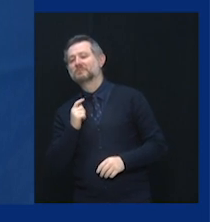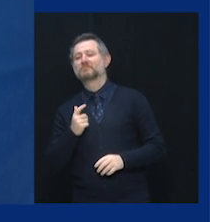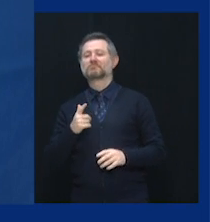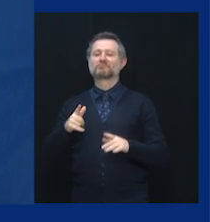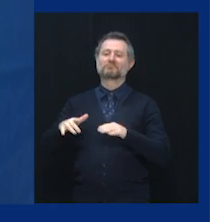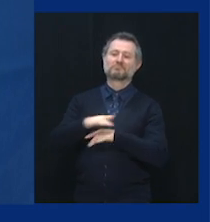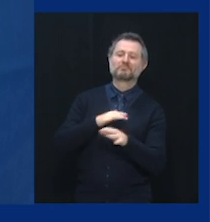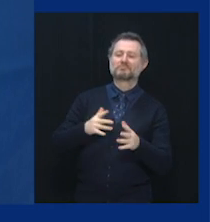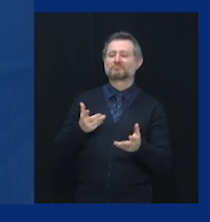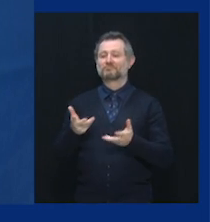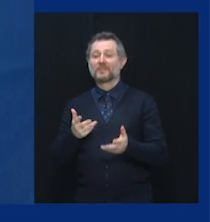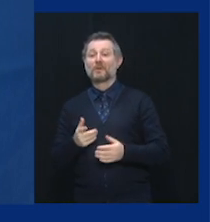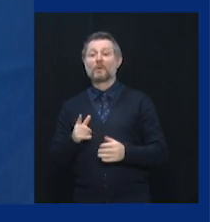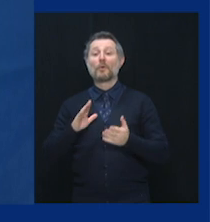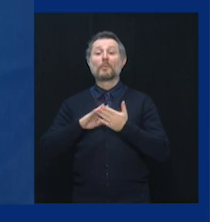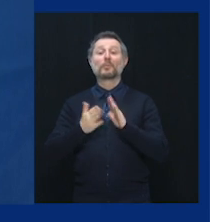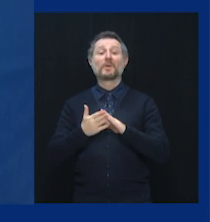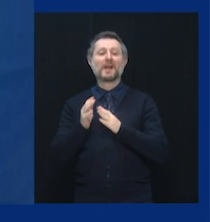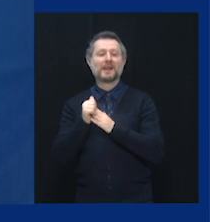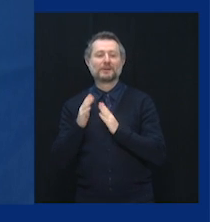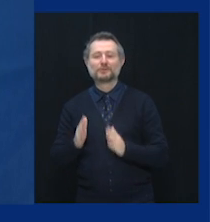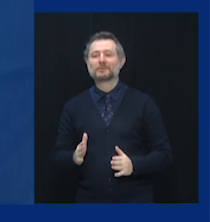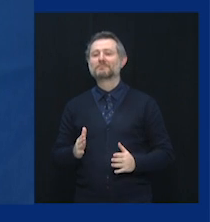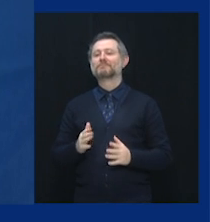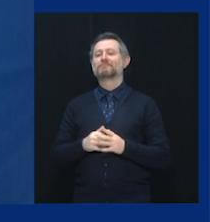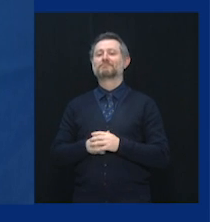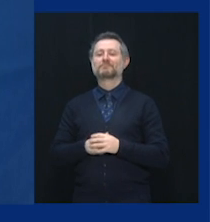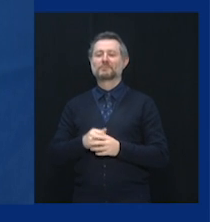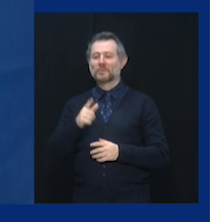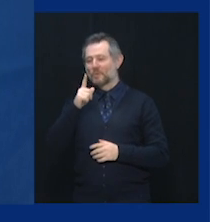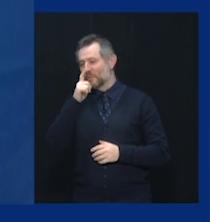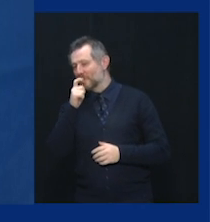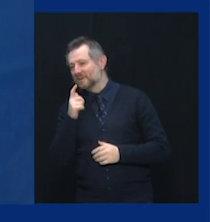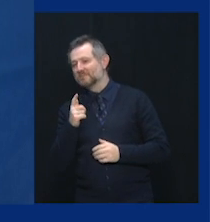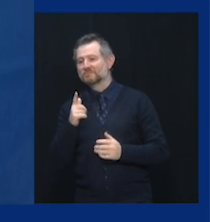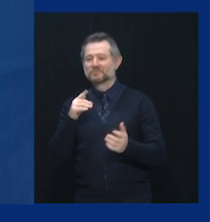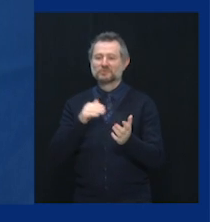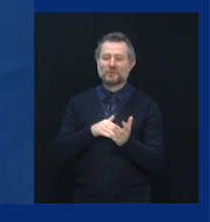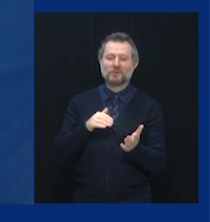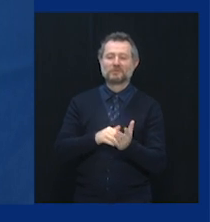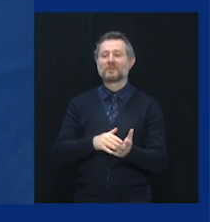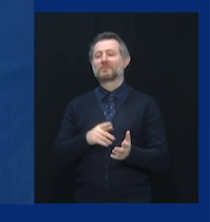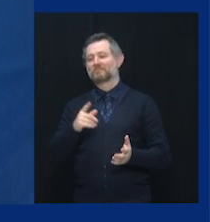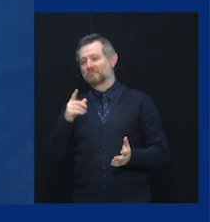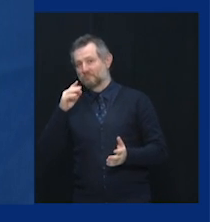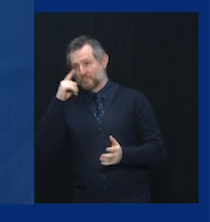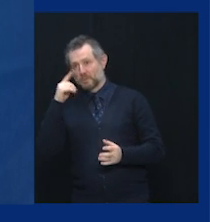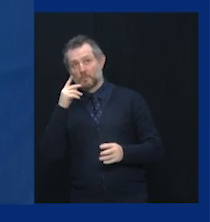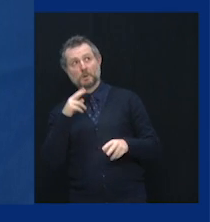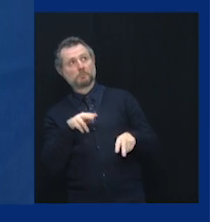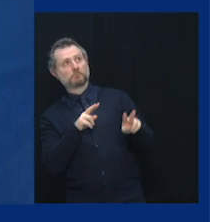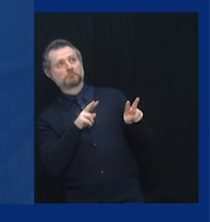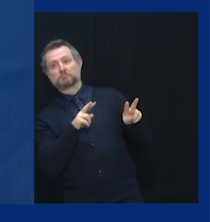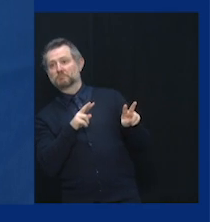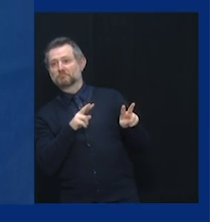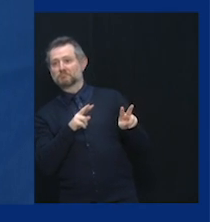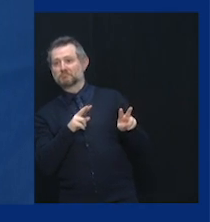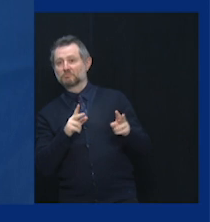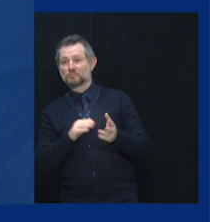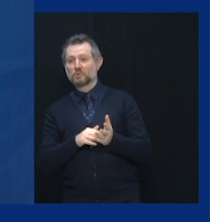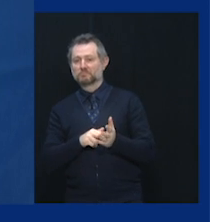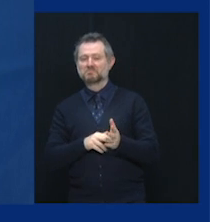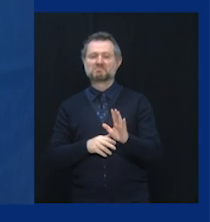with respected doctors, nurses. I understand the skepticism about the federal